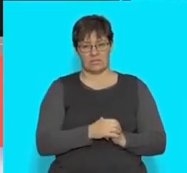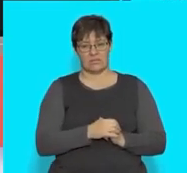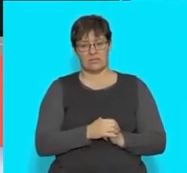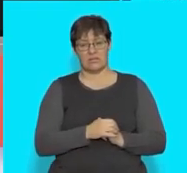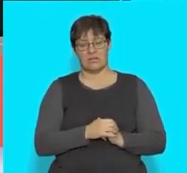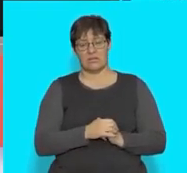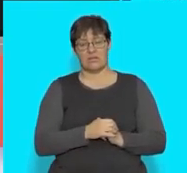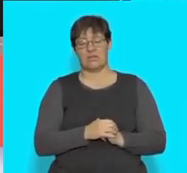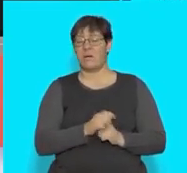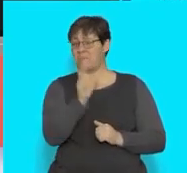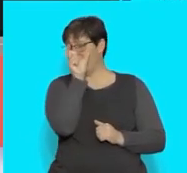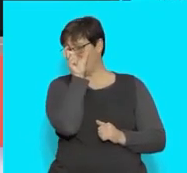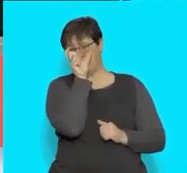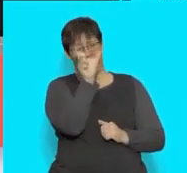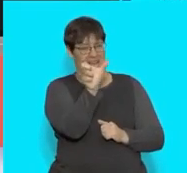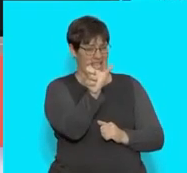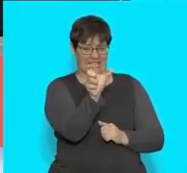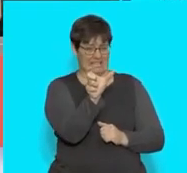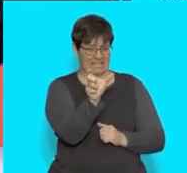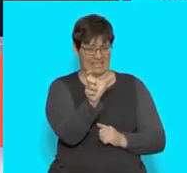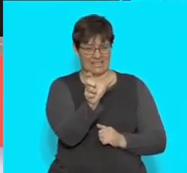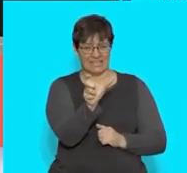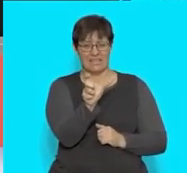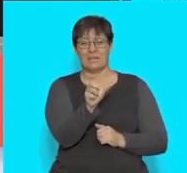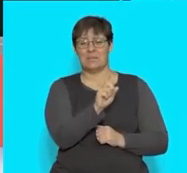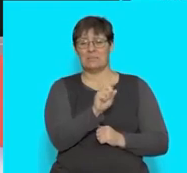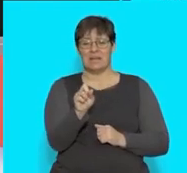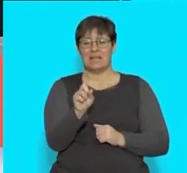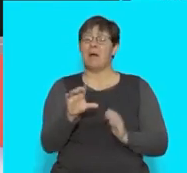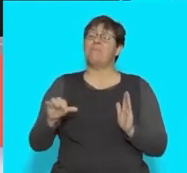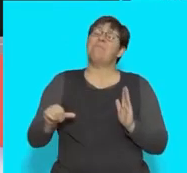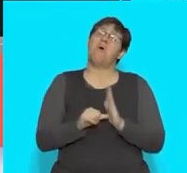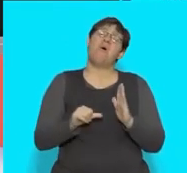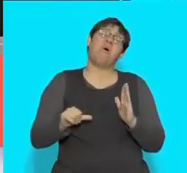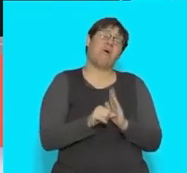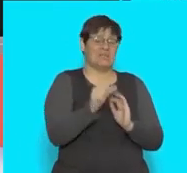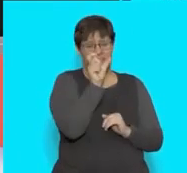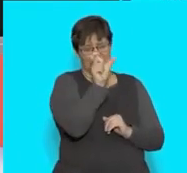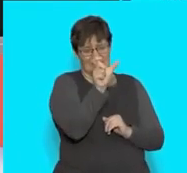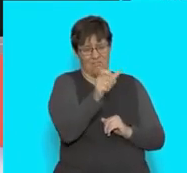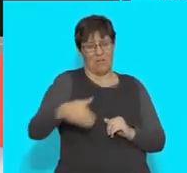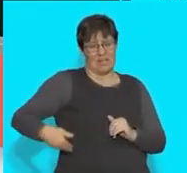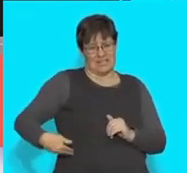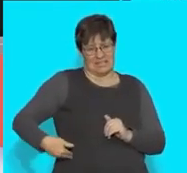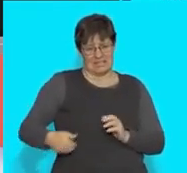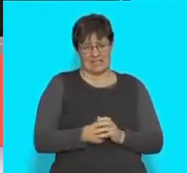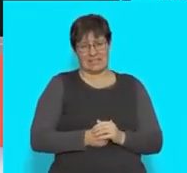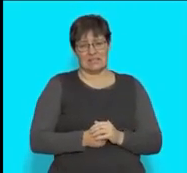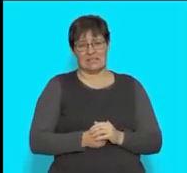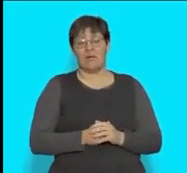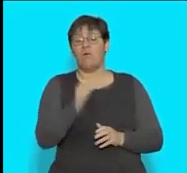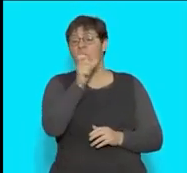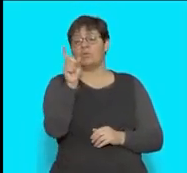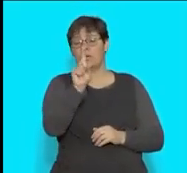term. I know it doesn't sound like it, but it's quite an important term when it comes to the kidneys. And that is the